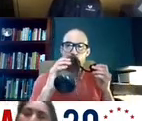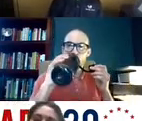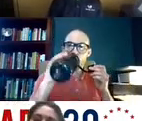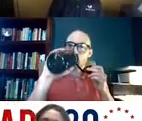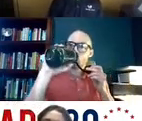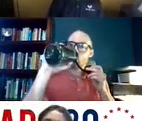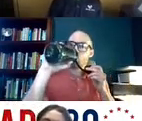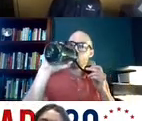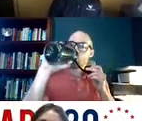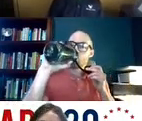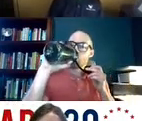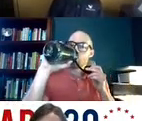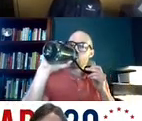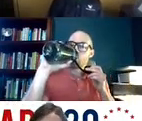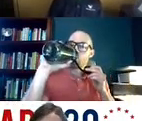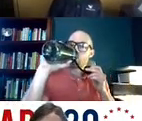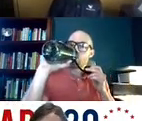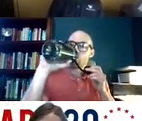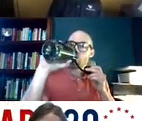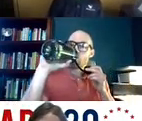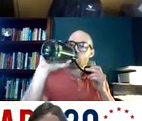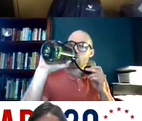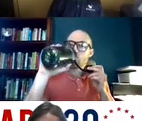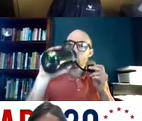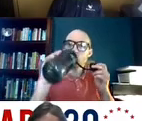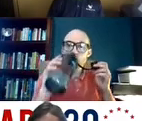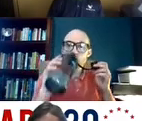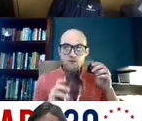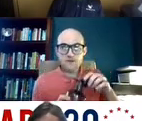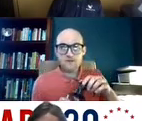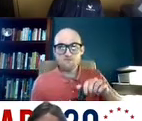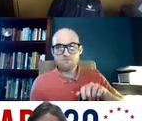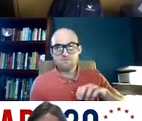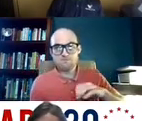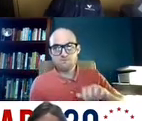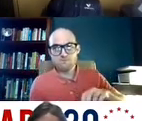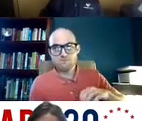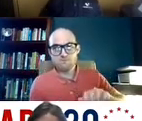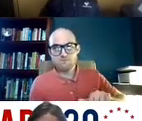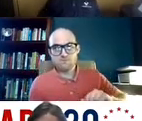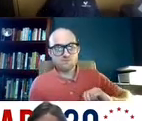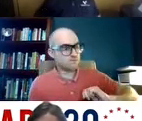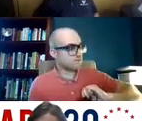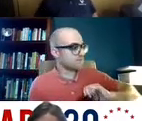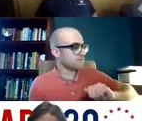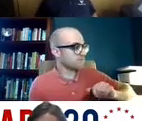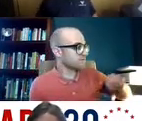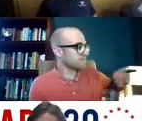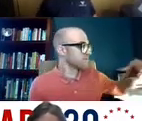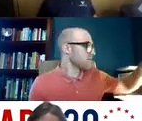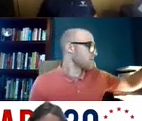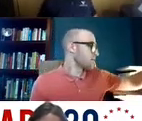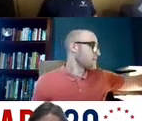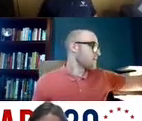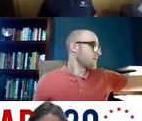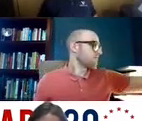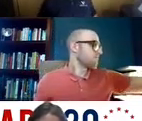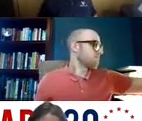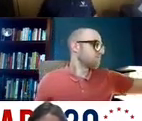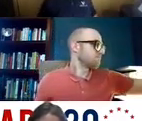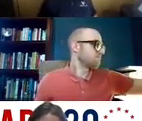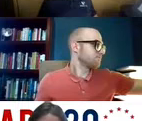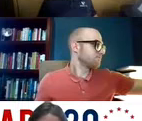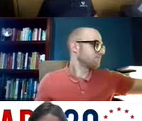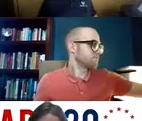things like Skype. We had things, geez, I'm trying to remember now because I've been doing video